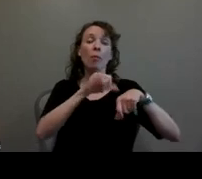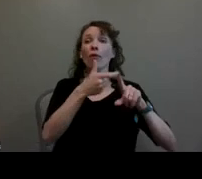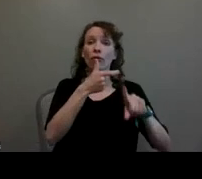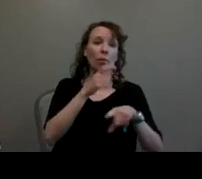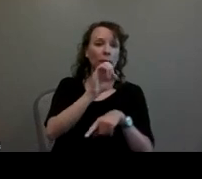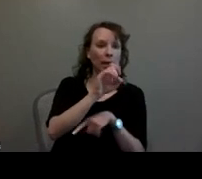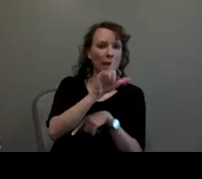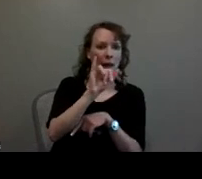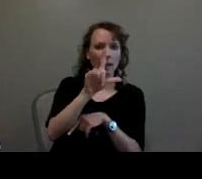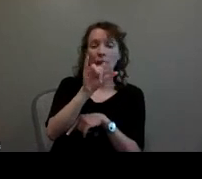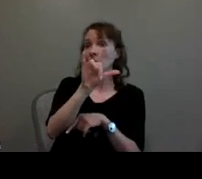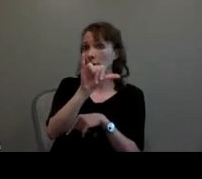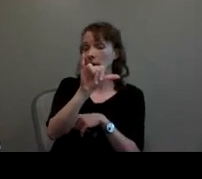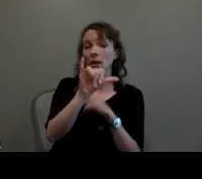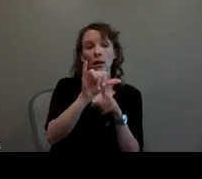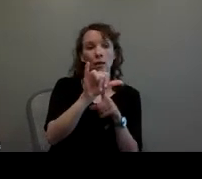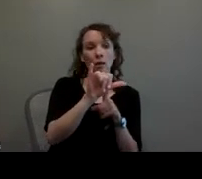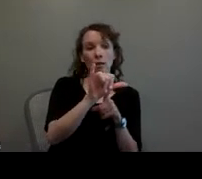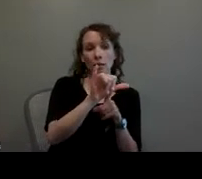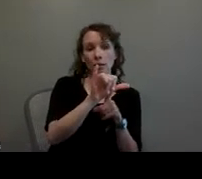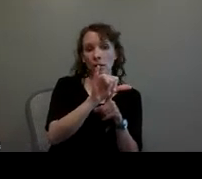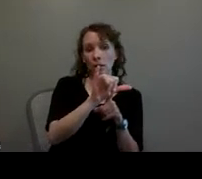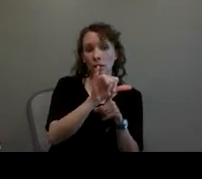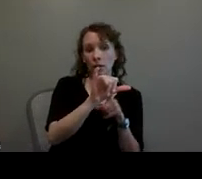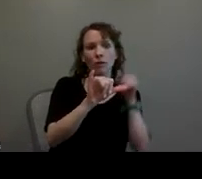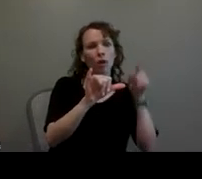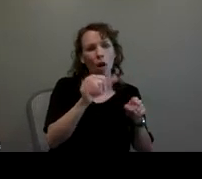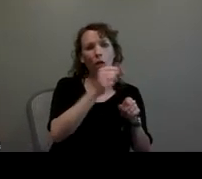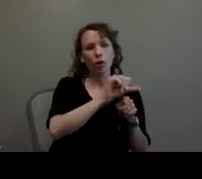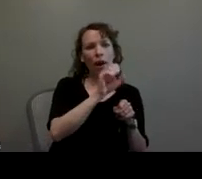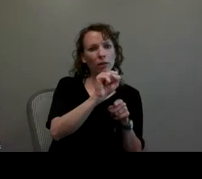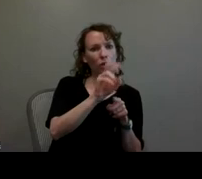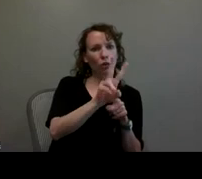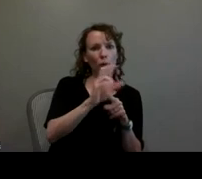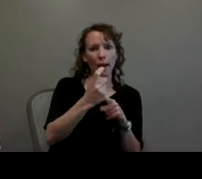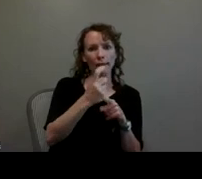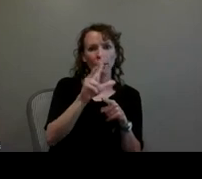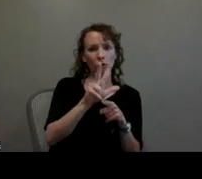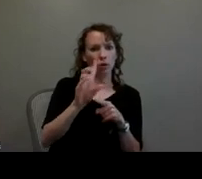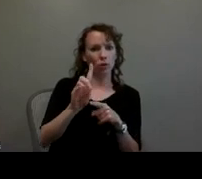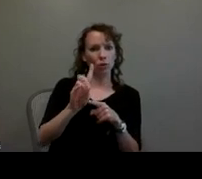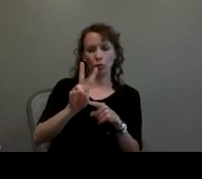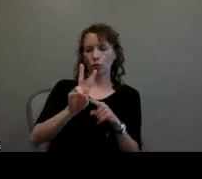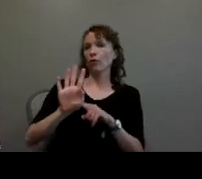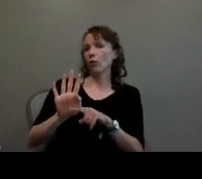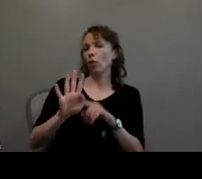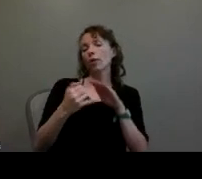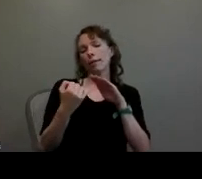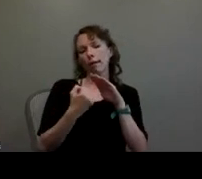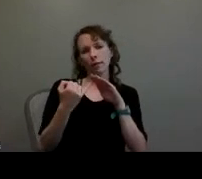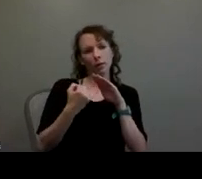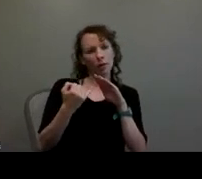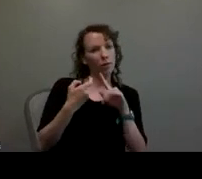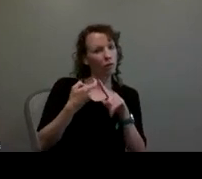Eli Lilly, bebtelovimab, and the other, this antibody S2X324, which was isolated by the